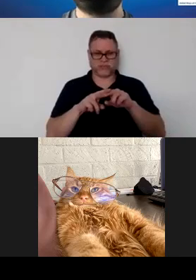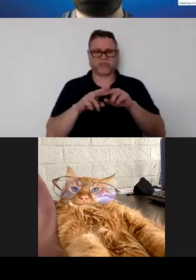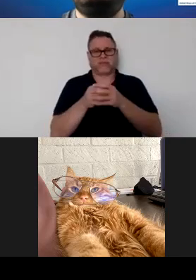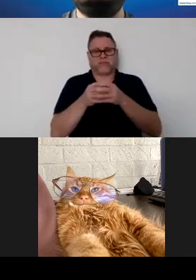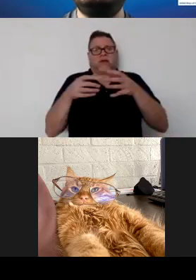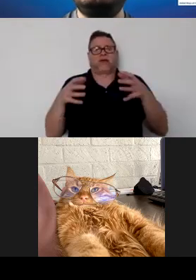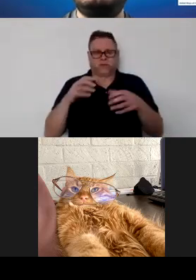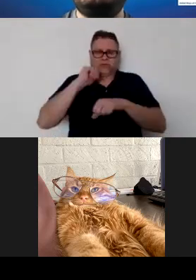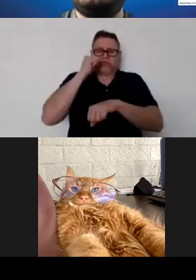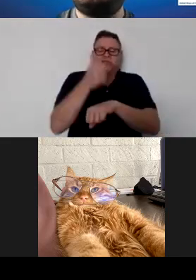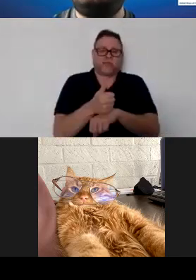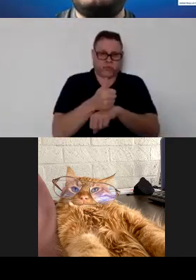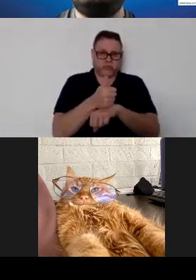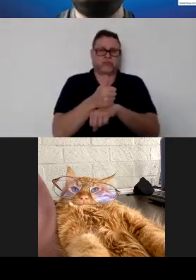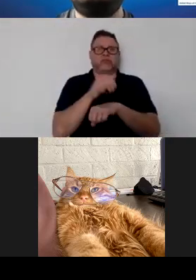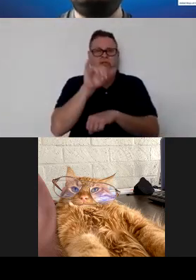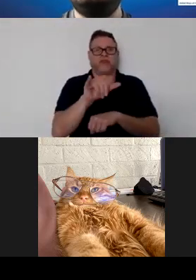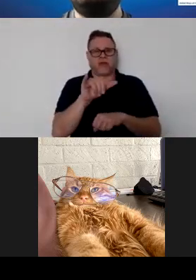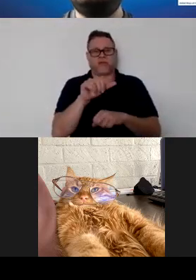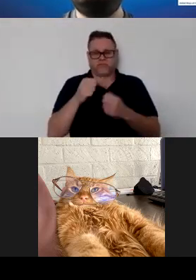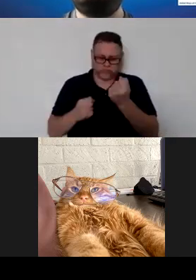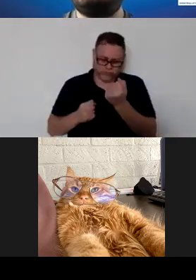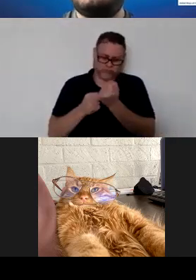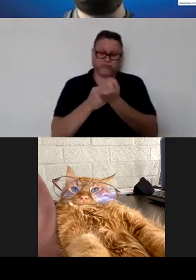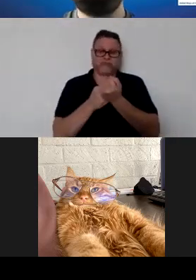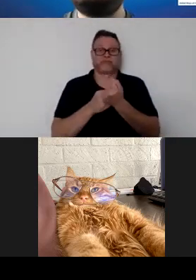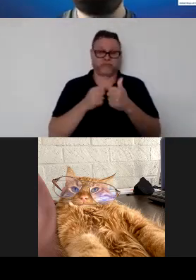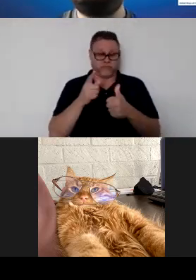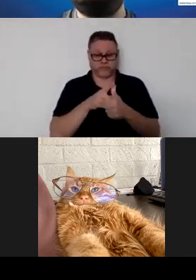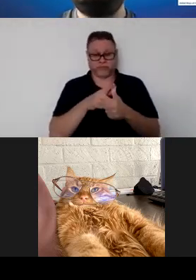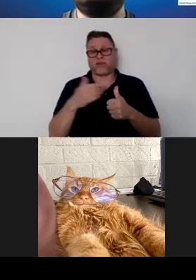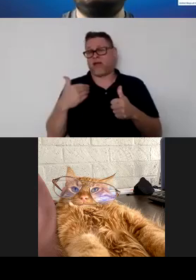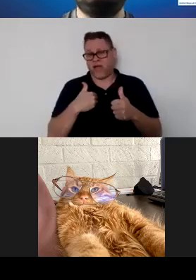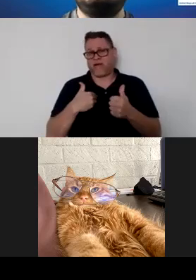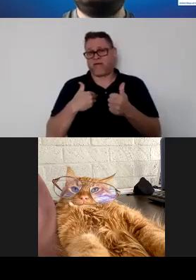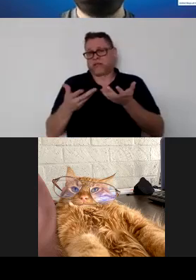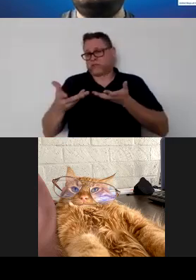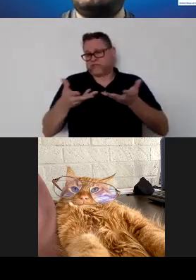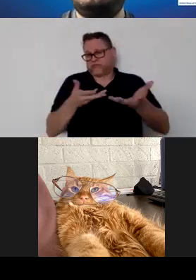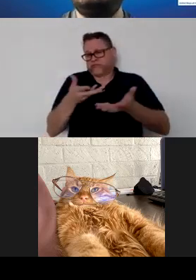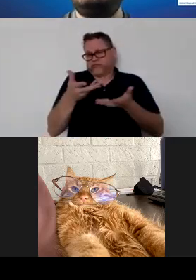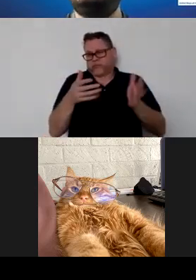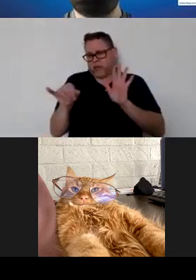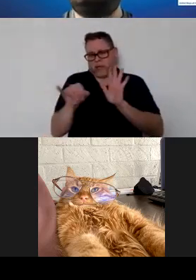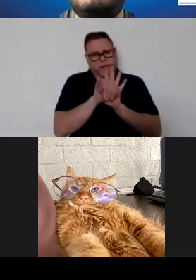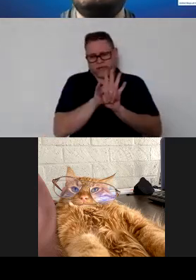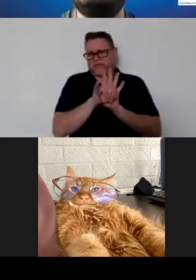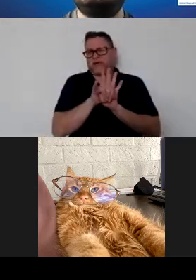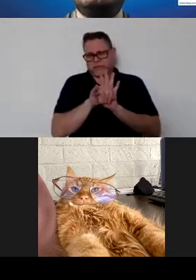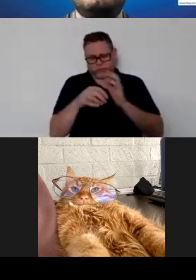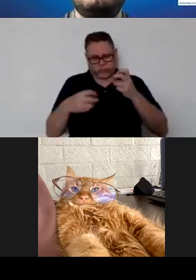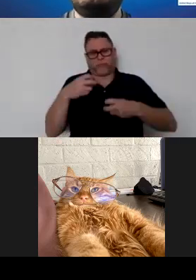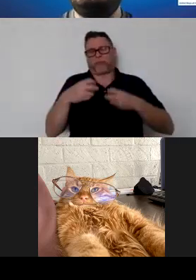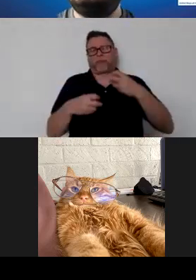to establish that backbone to one, have those conversations of identifying, those